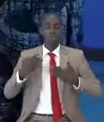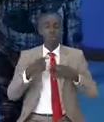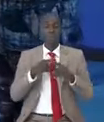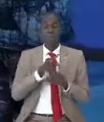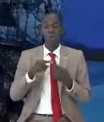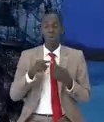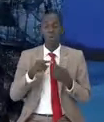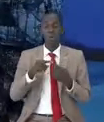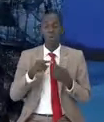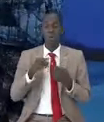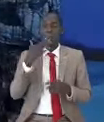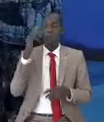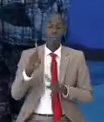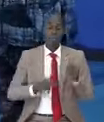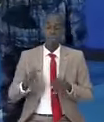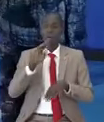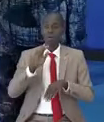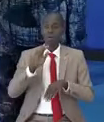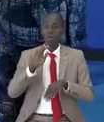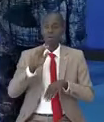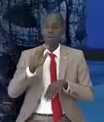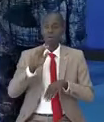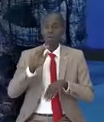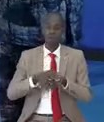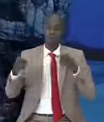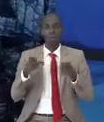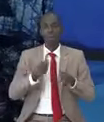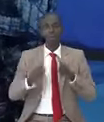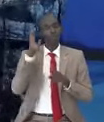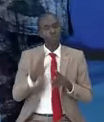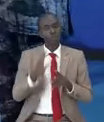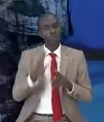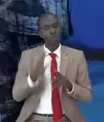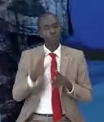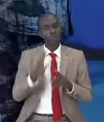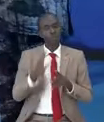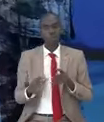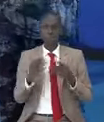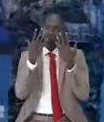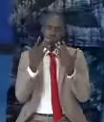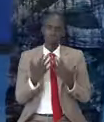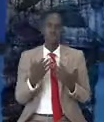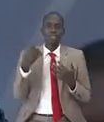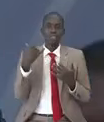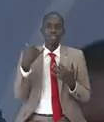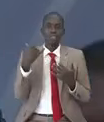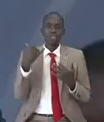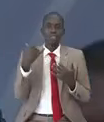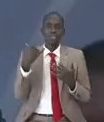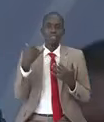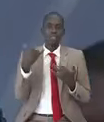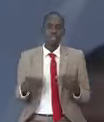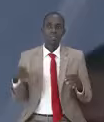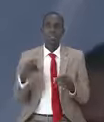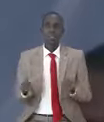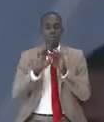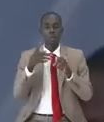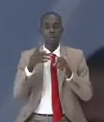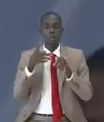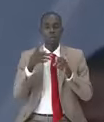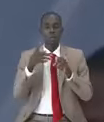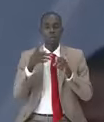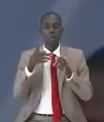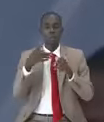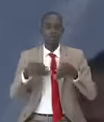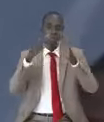are on the throne, the people mourn. So the importance of leadership can never be